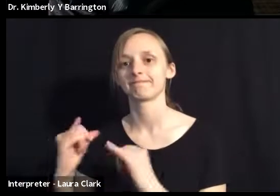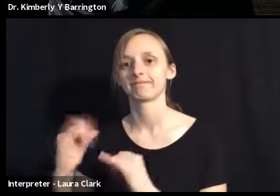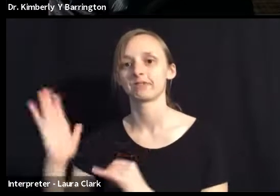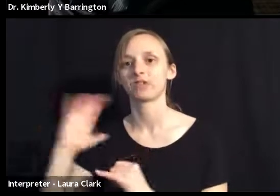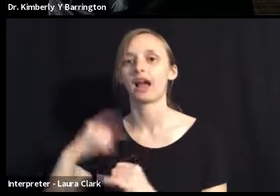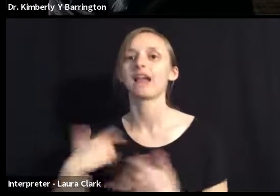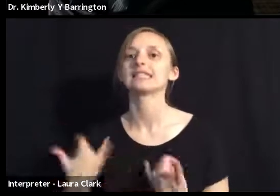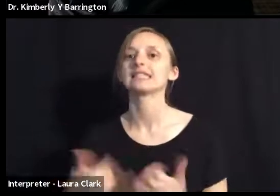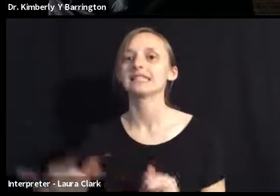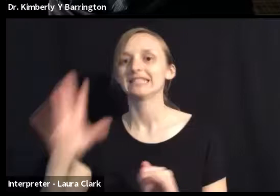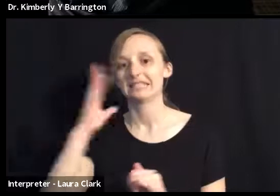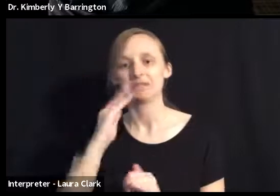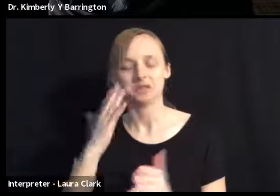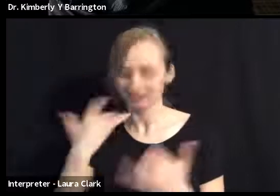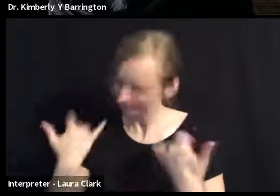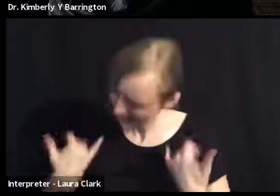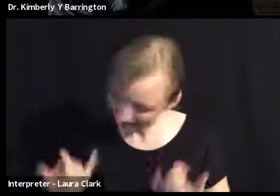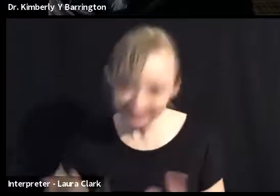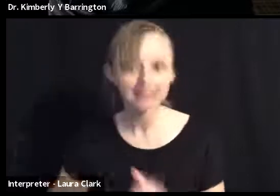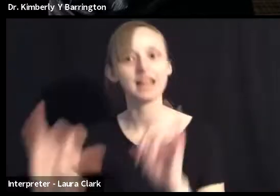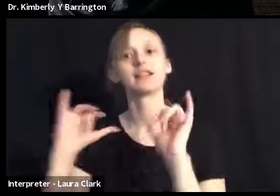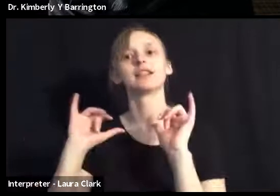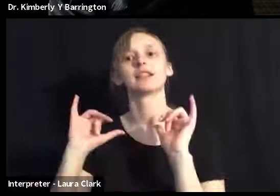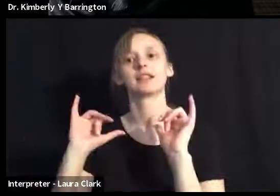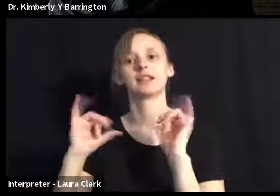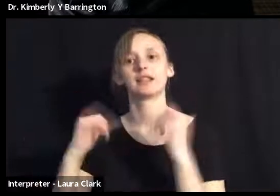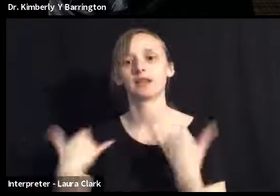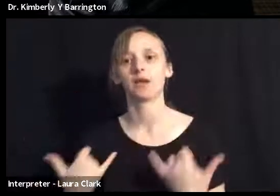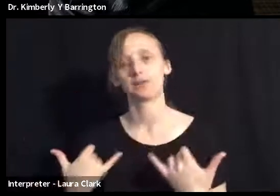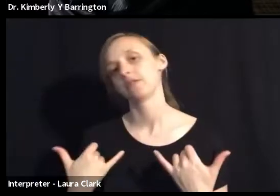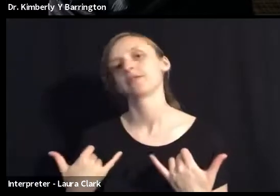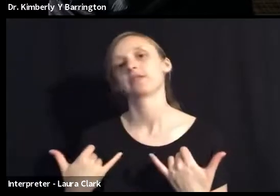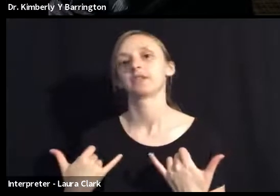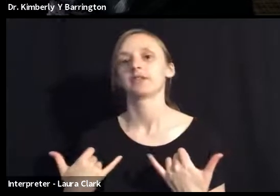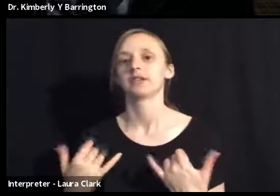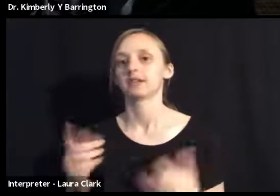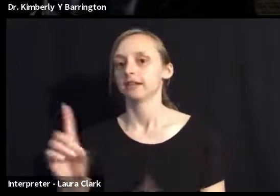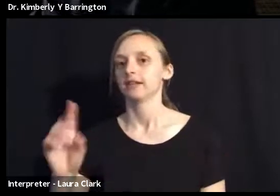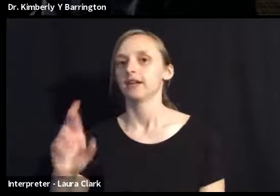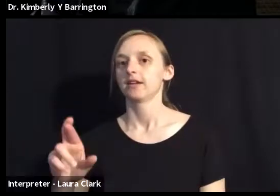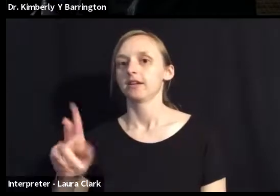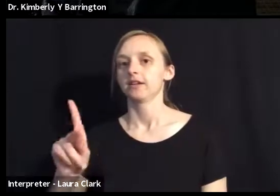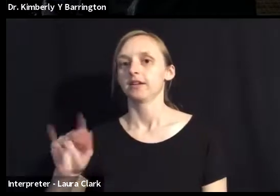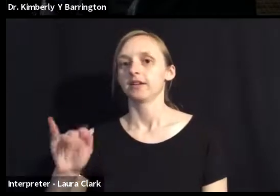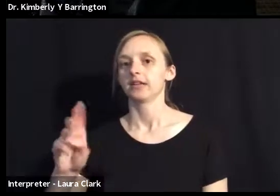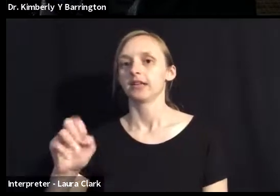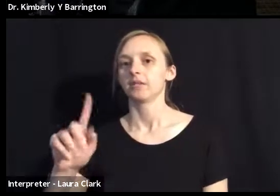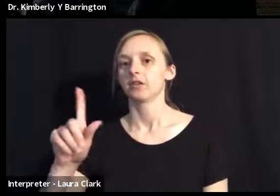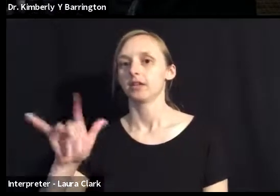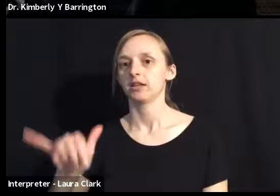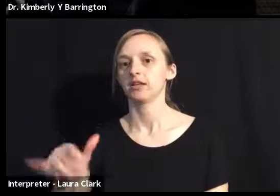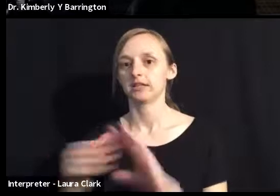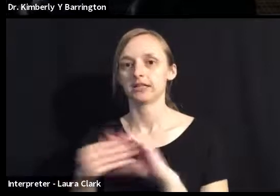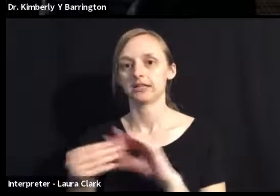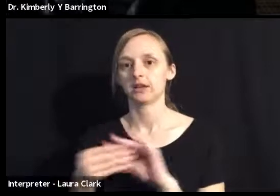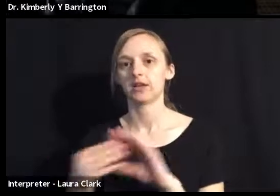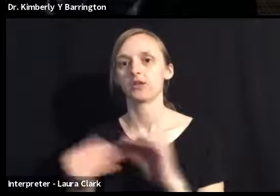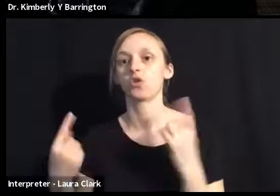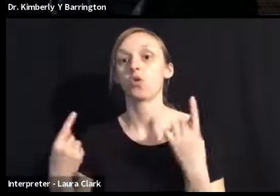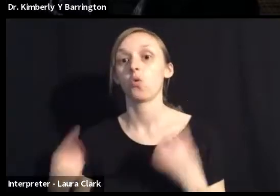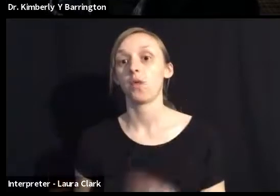that to this very day. And like Dr. Kimberly said, you know, when you